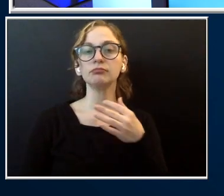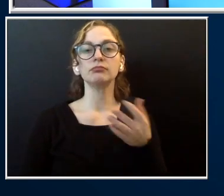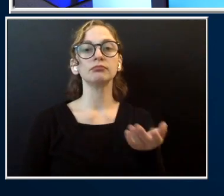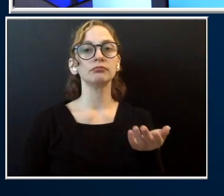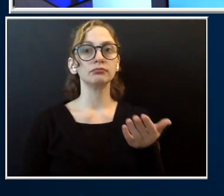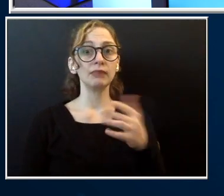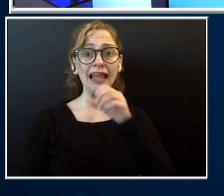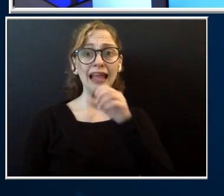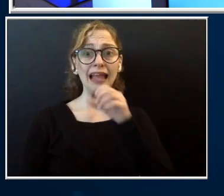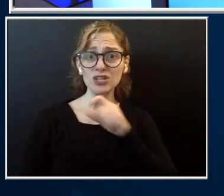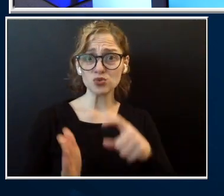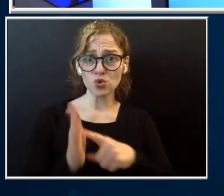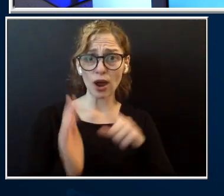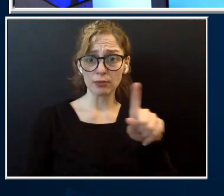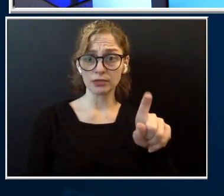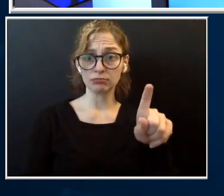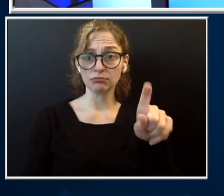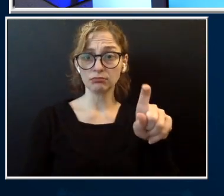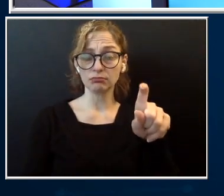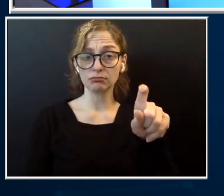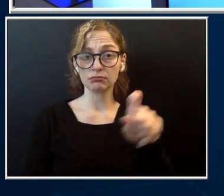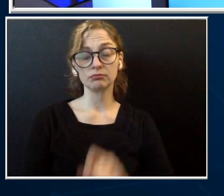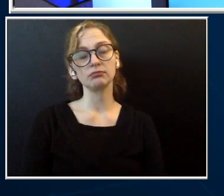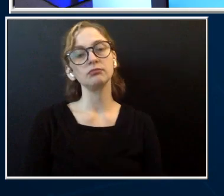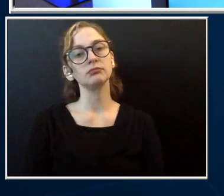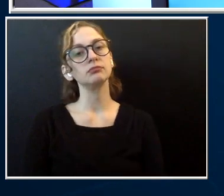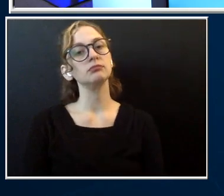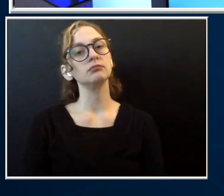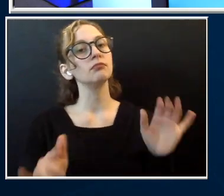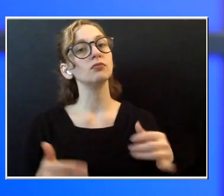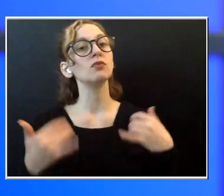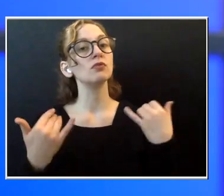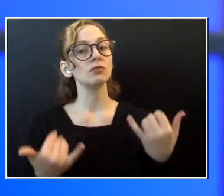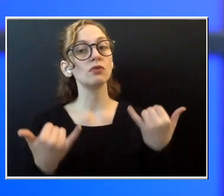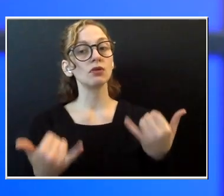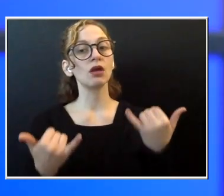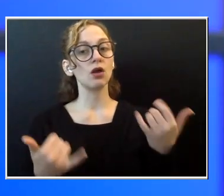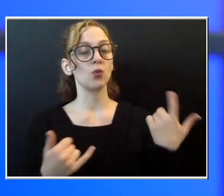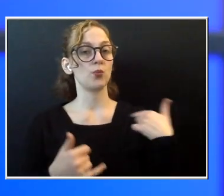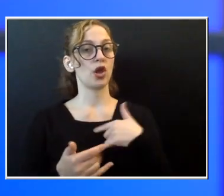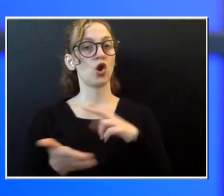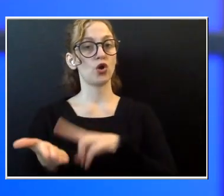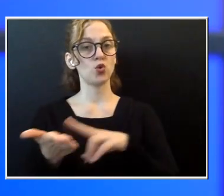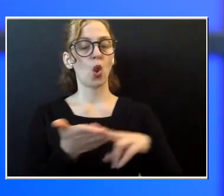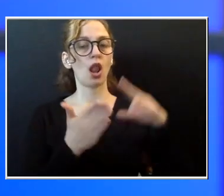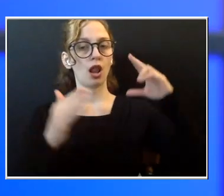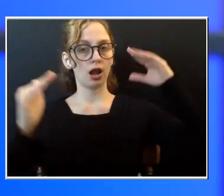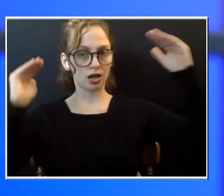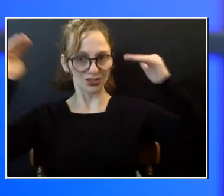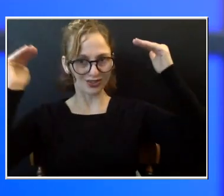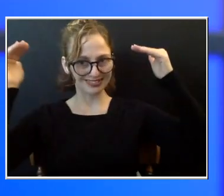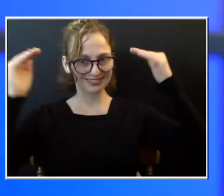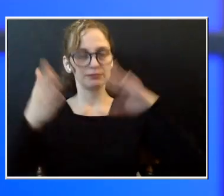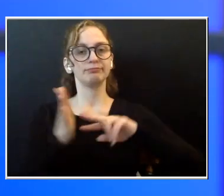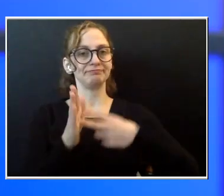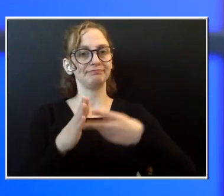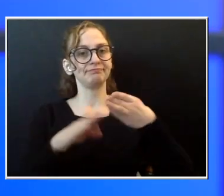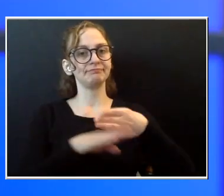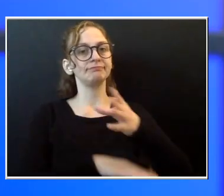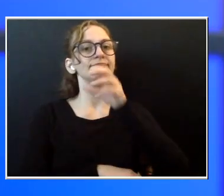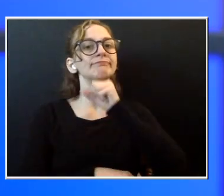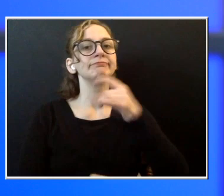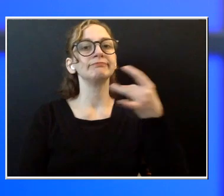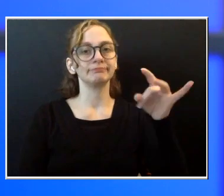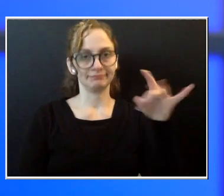requirement. Well, right now we are enrolling adults. That means over 18 years of age. We are